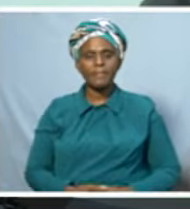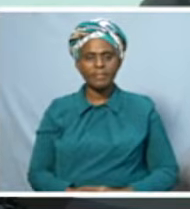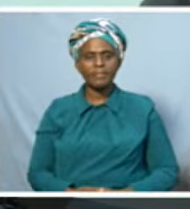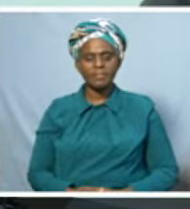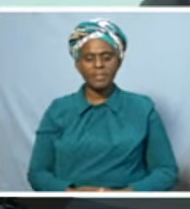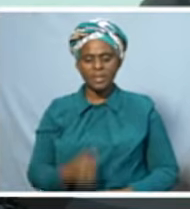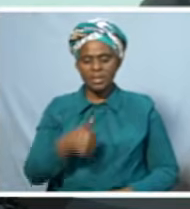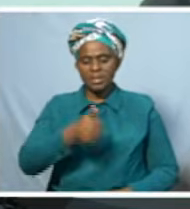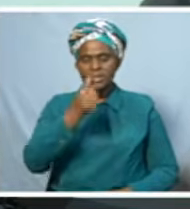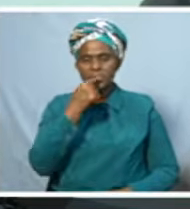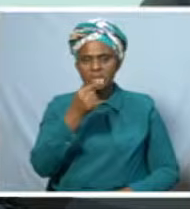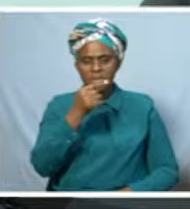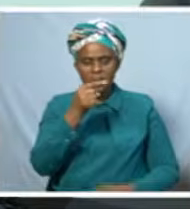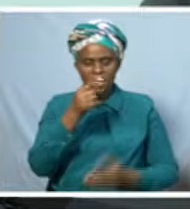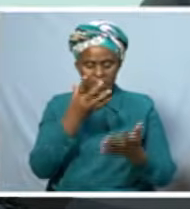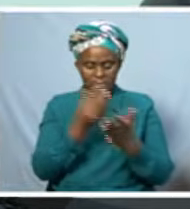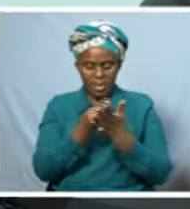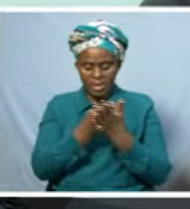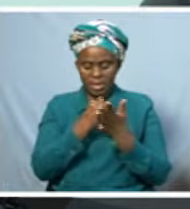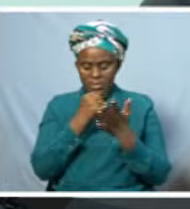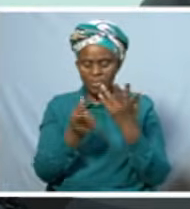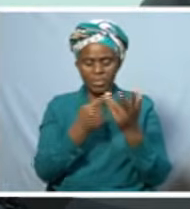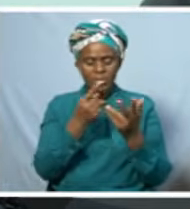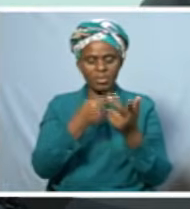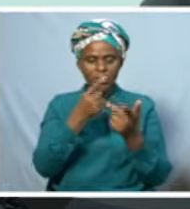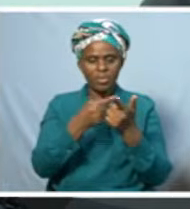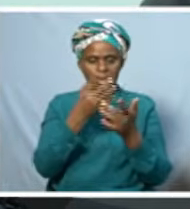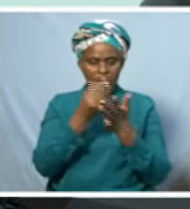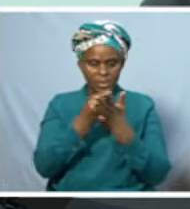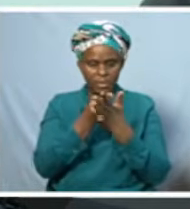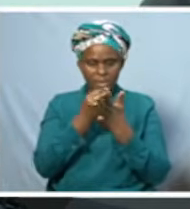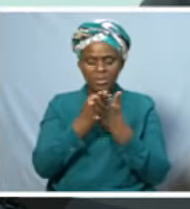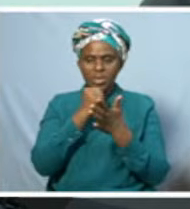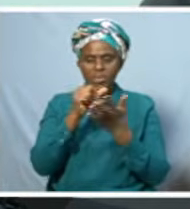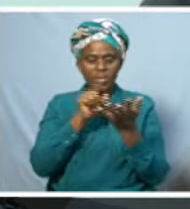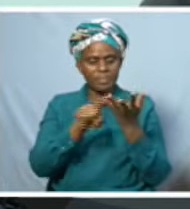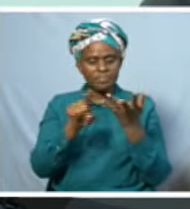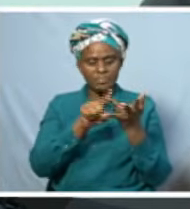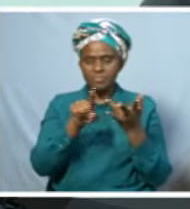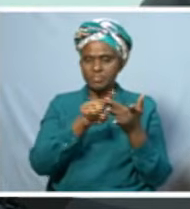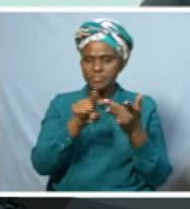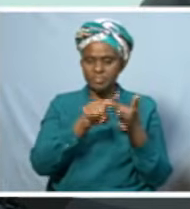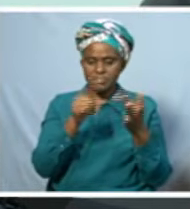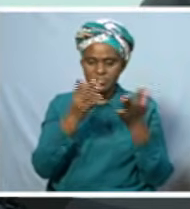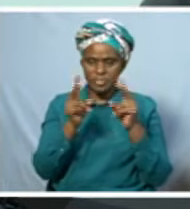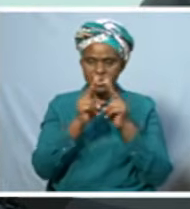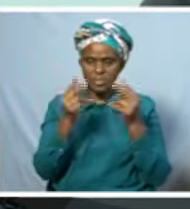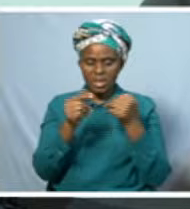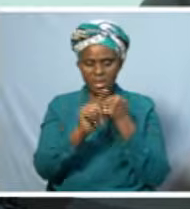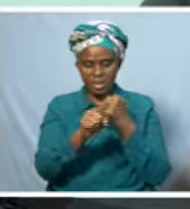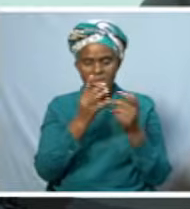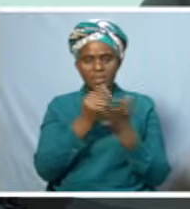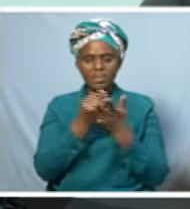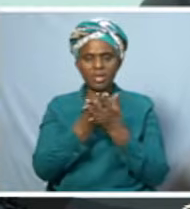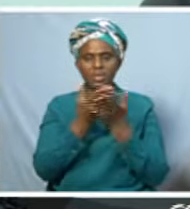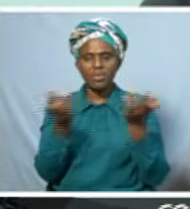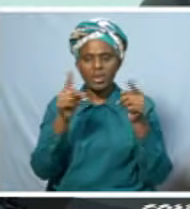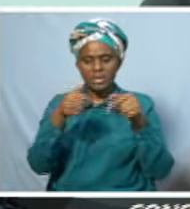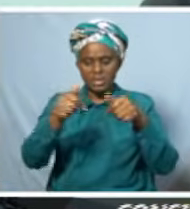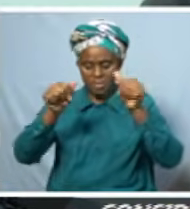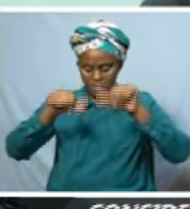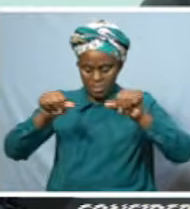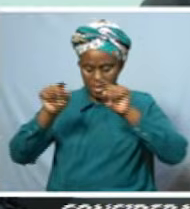Because they are saying uncounted for revenue. The revenue could not account for. So where was this revenue when auditors